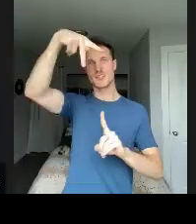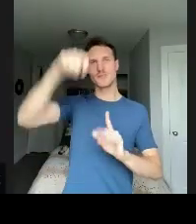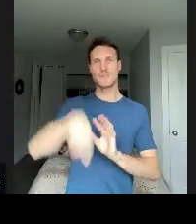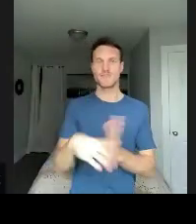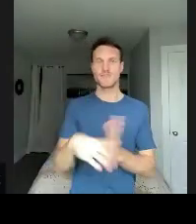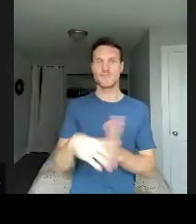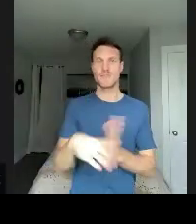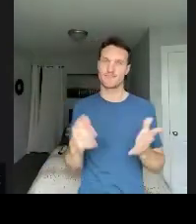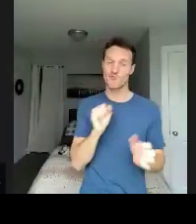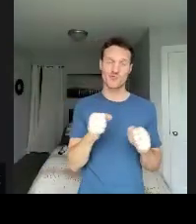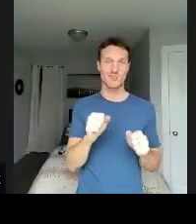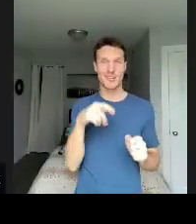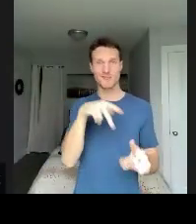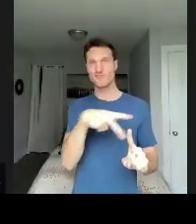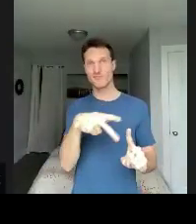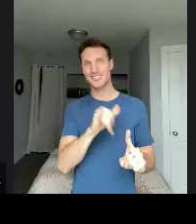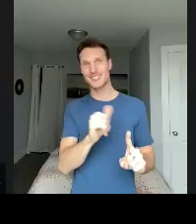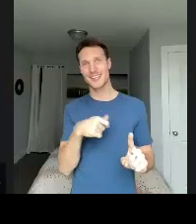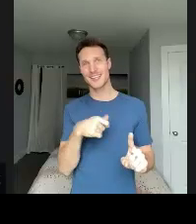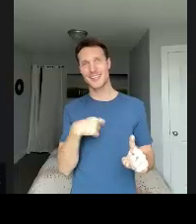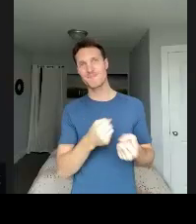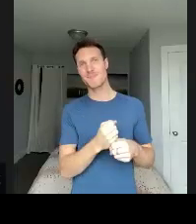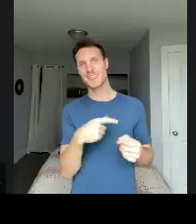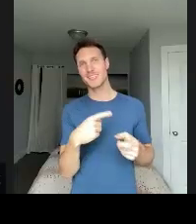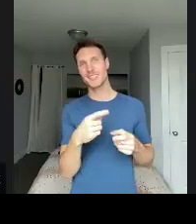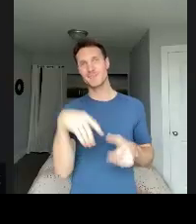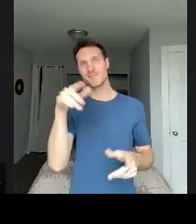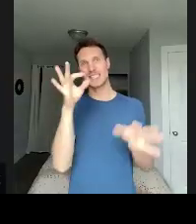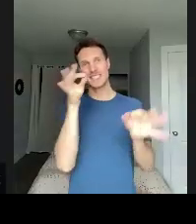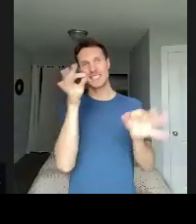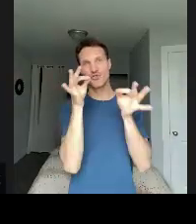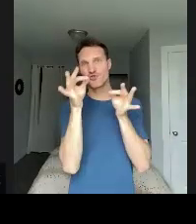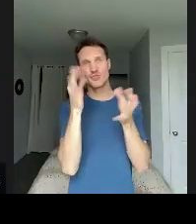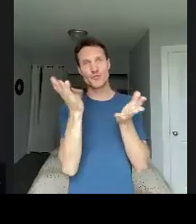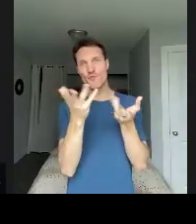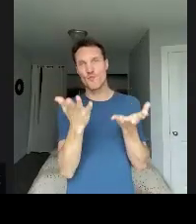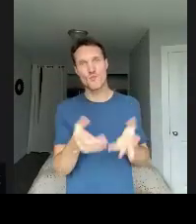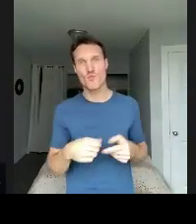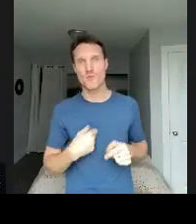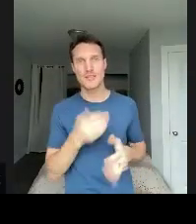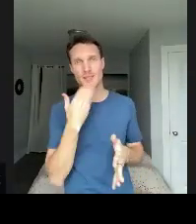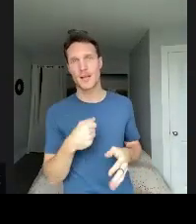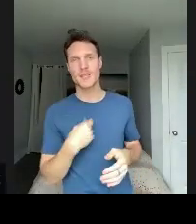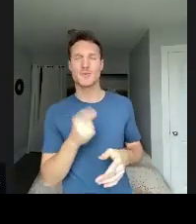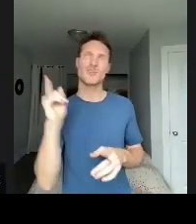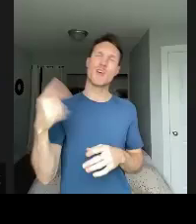kind of make a decision about which model we might be going with. But we've also had discussions about maybe